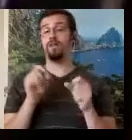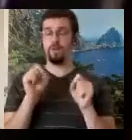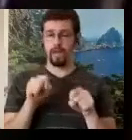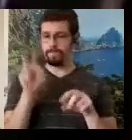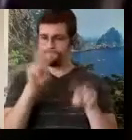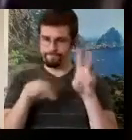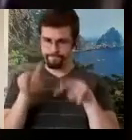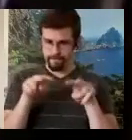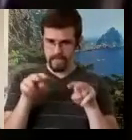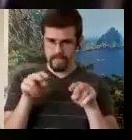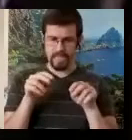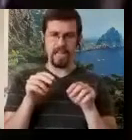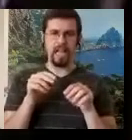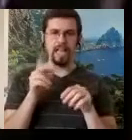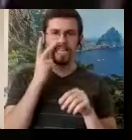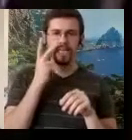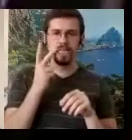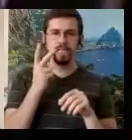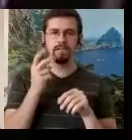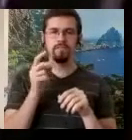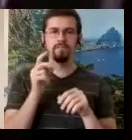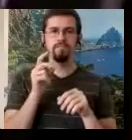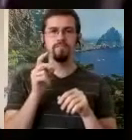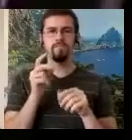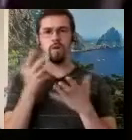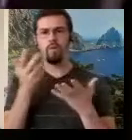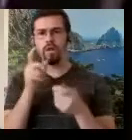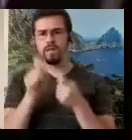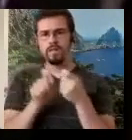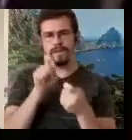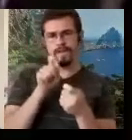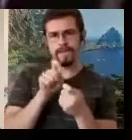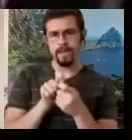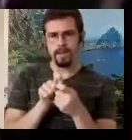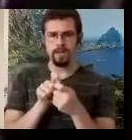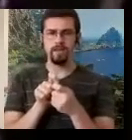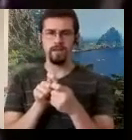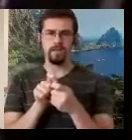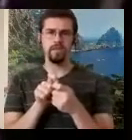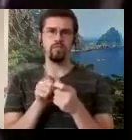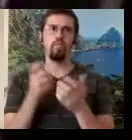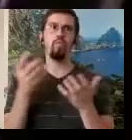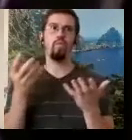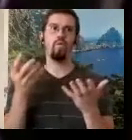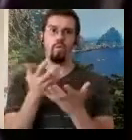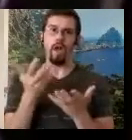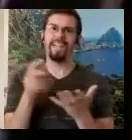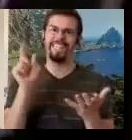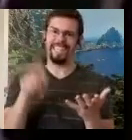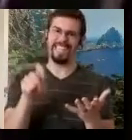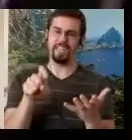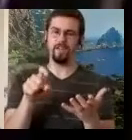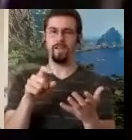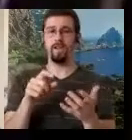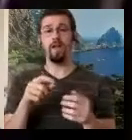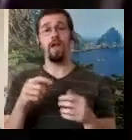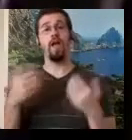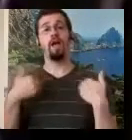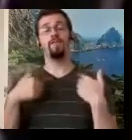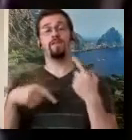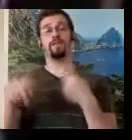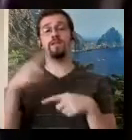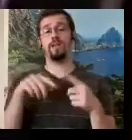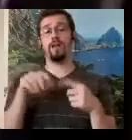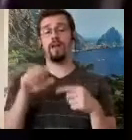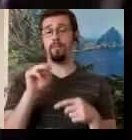tweak that so we add ones that we need and take ones that we don't really need. The new sign maker that I'm designing works